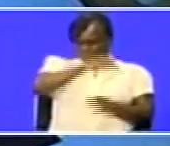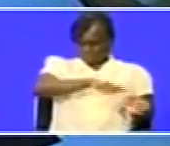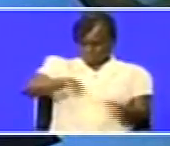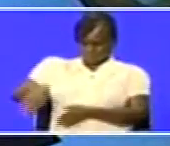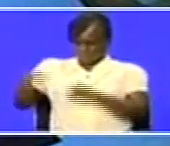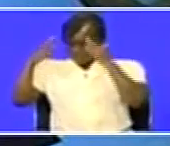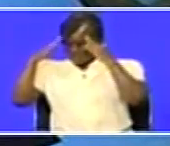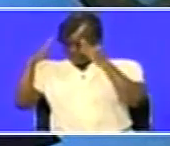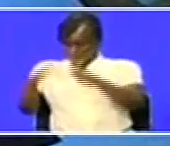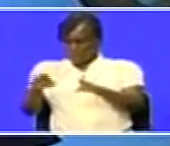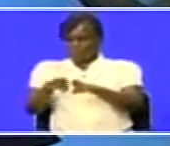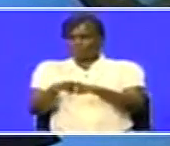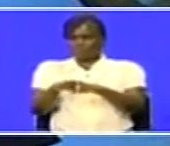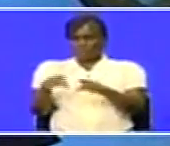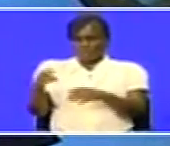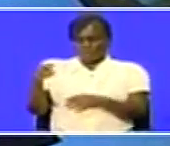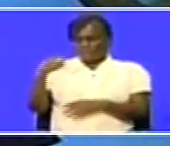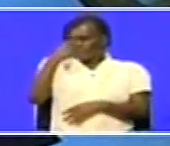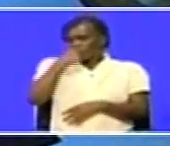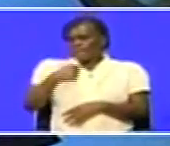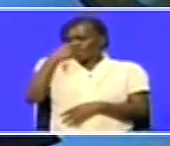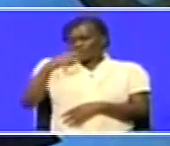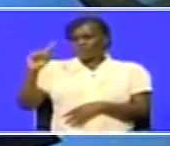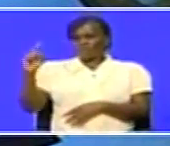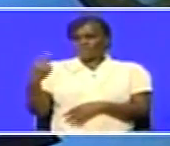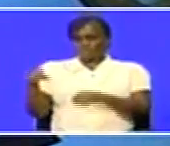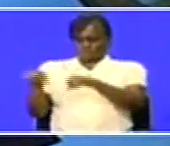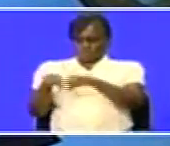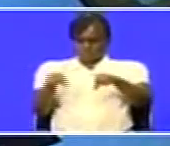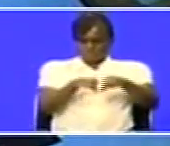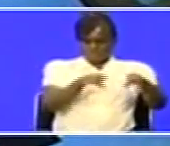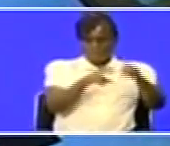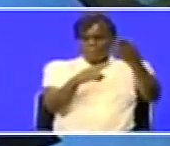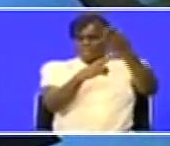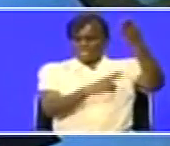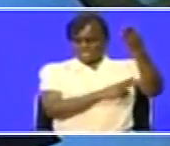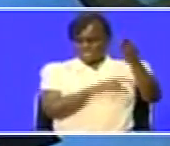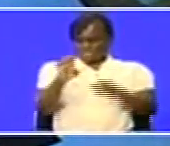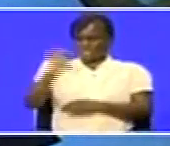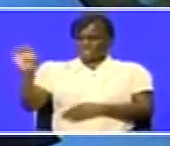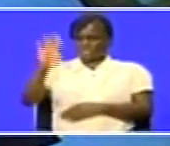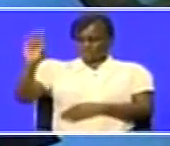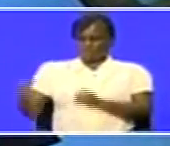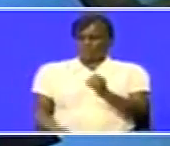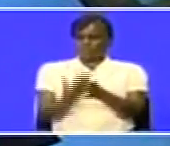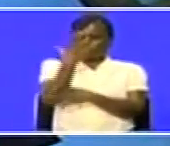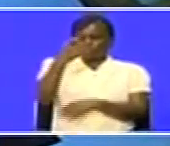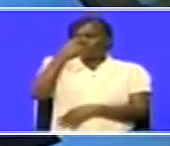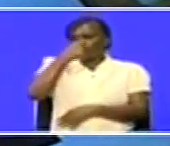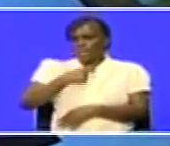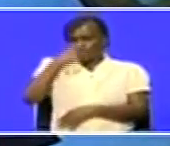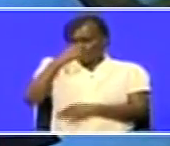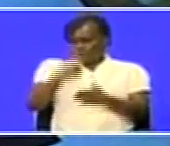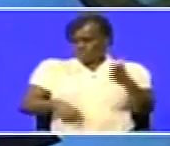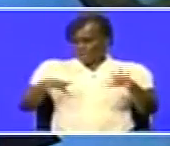Let's turn our attention now to the land of Magufuli. The first cable-stayed bridge in East Africa was unveiled today in Dar es Salaam,